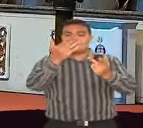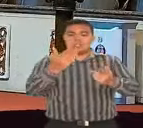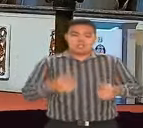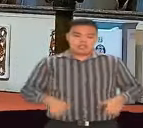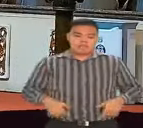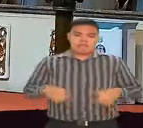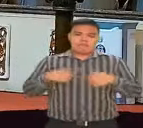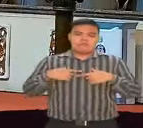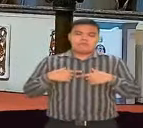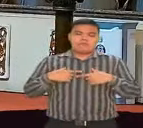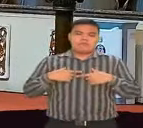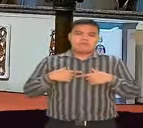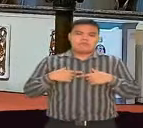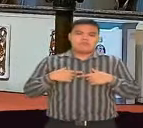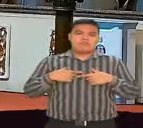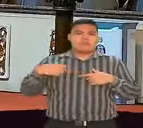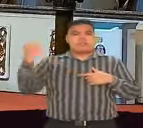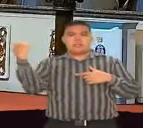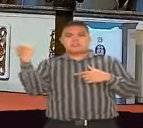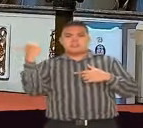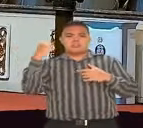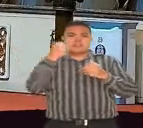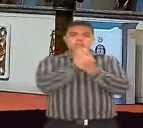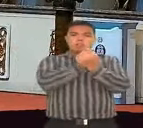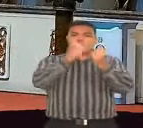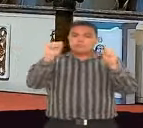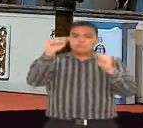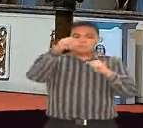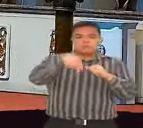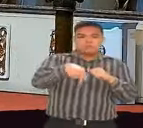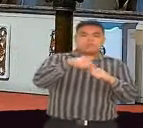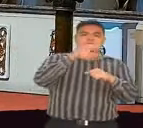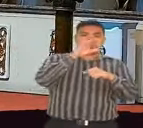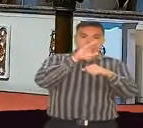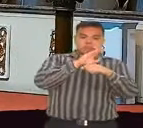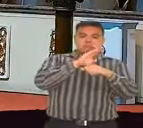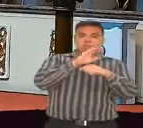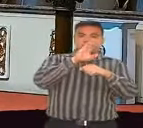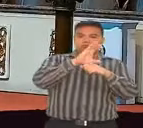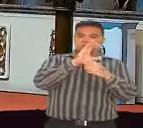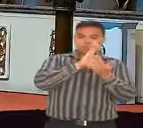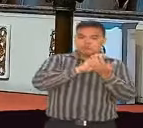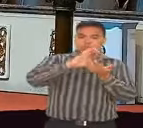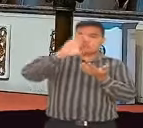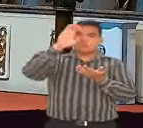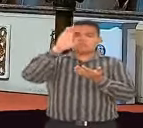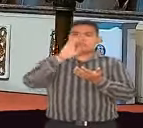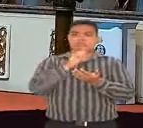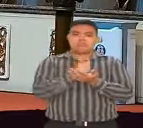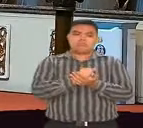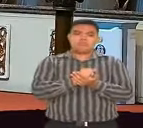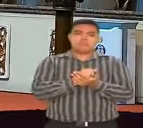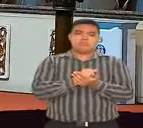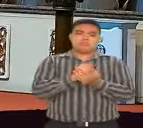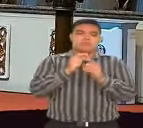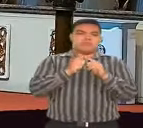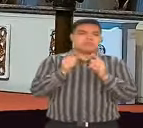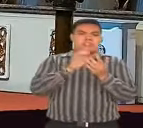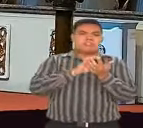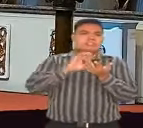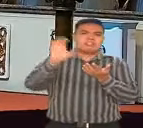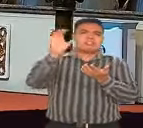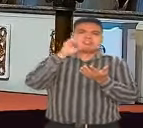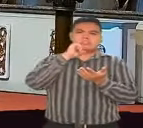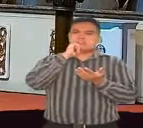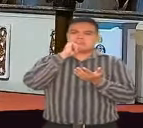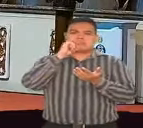Nanay, uban, diri na sa Bible school na save. Nindot sana, na save ka. Pero you know what? The Bible school